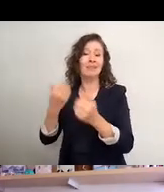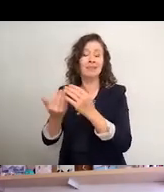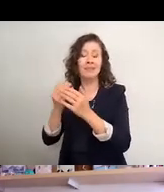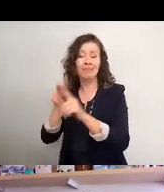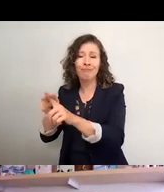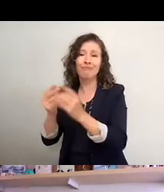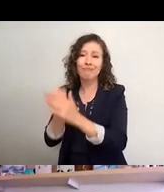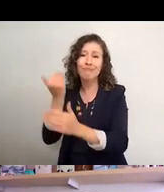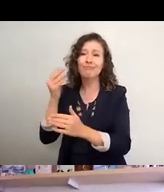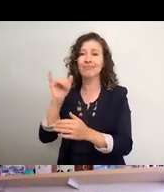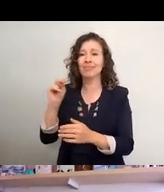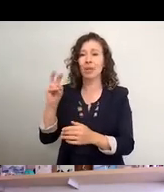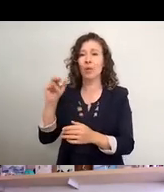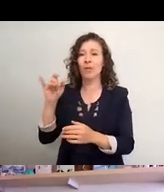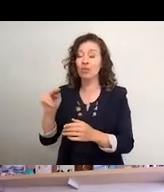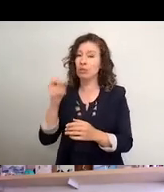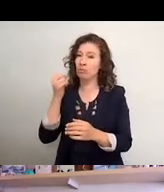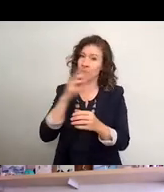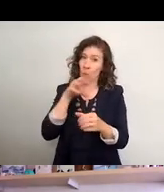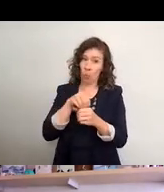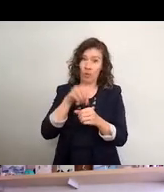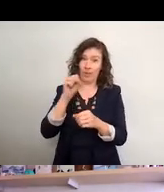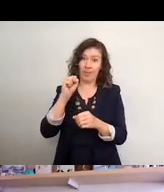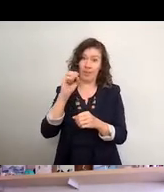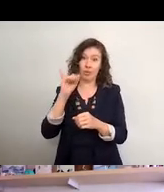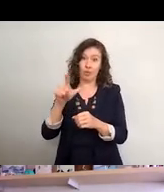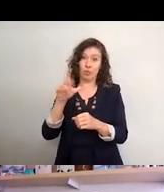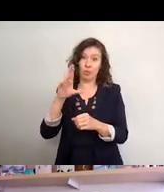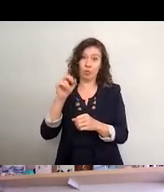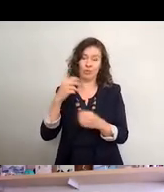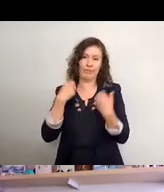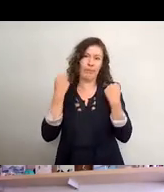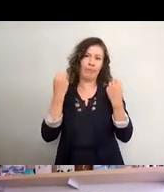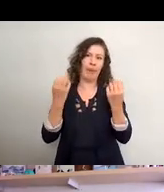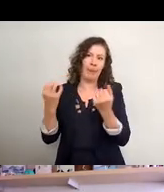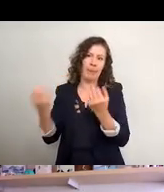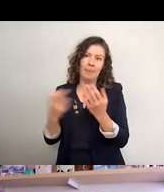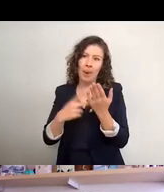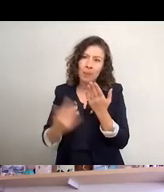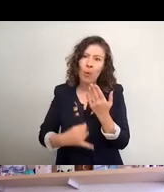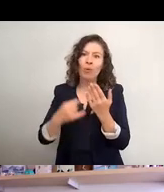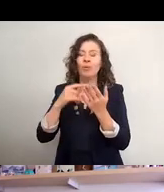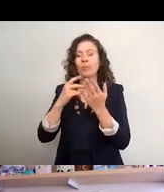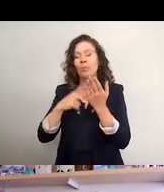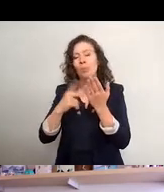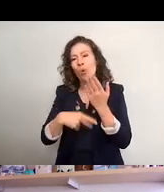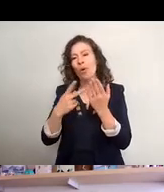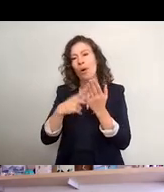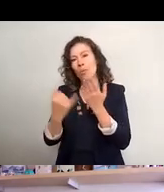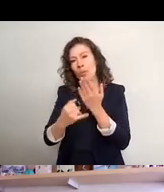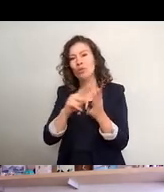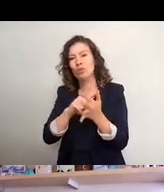are a lot of different initiatives within Social Creatures that I really encourage you to check out. But one of the major successes this past